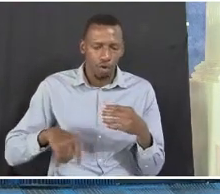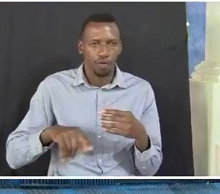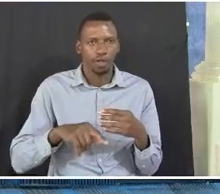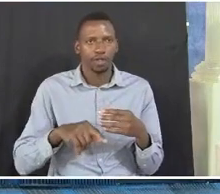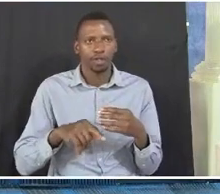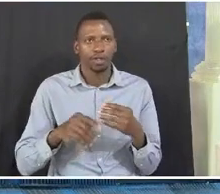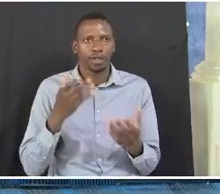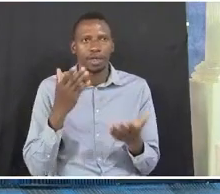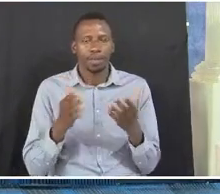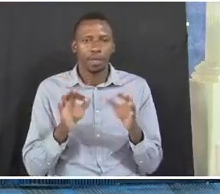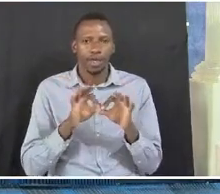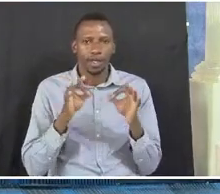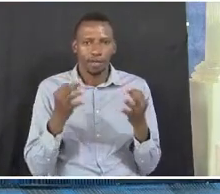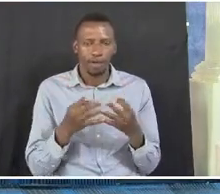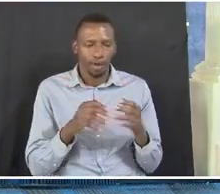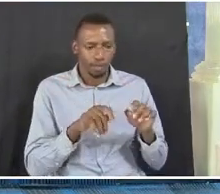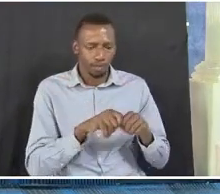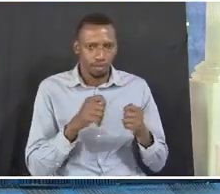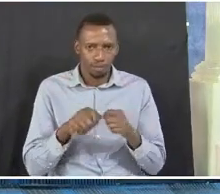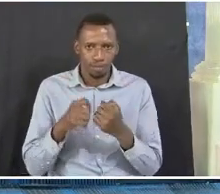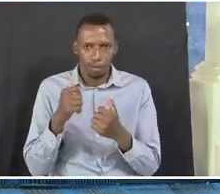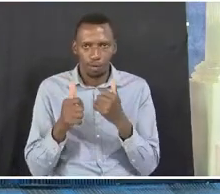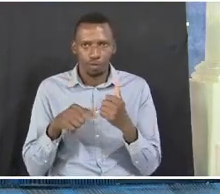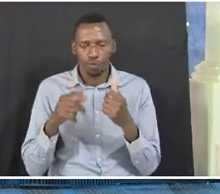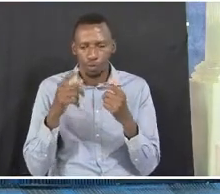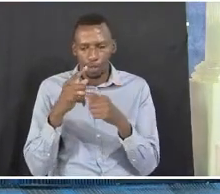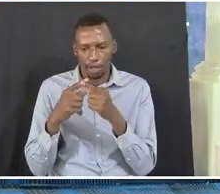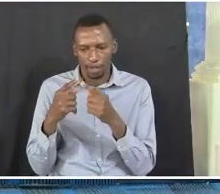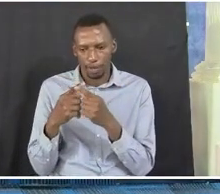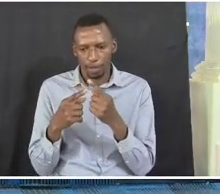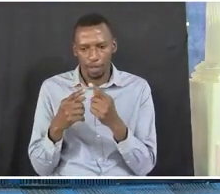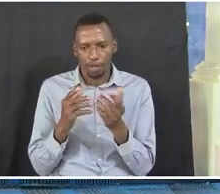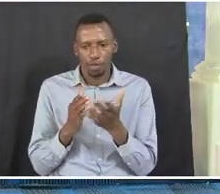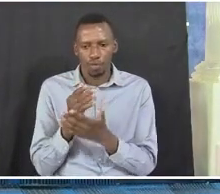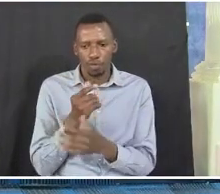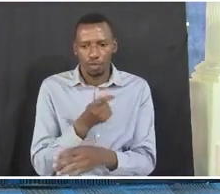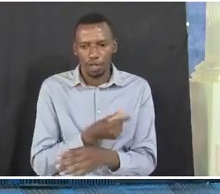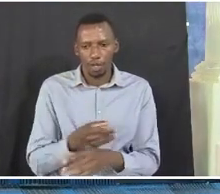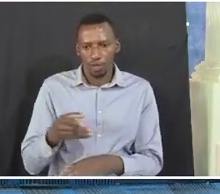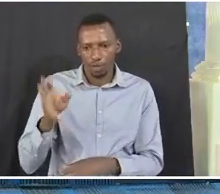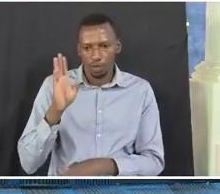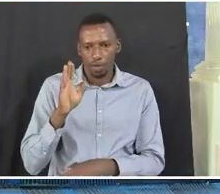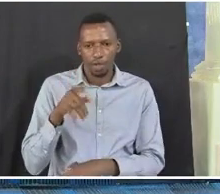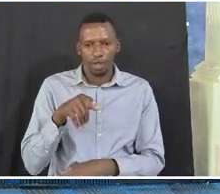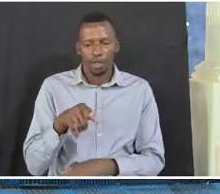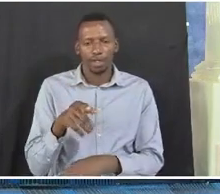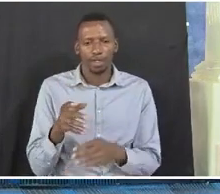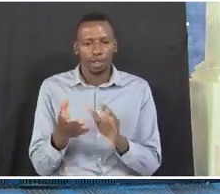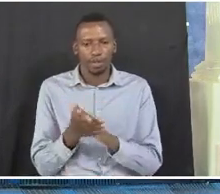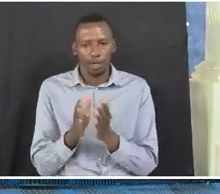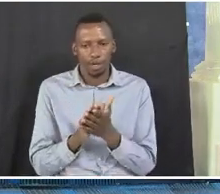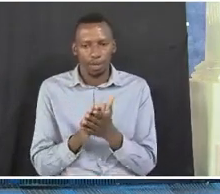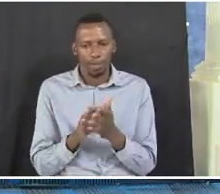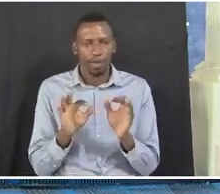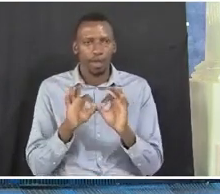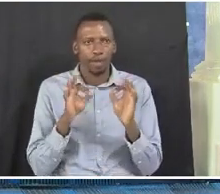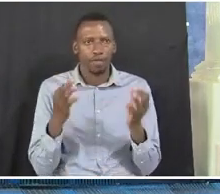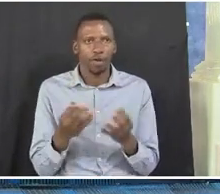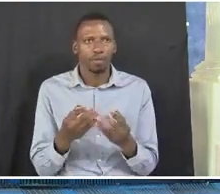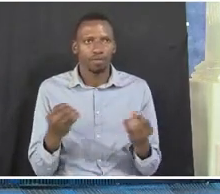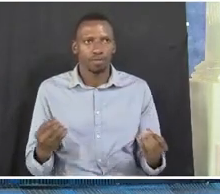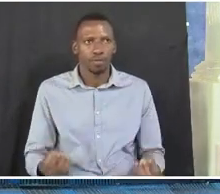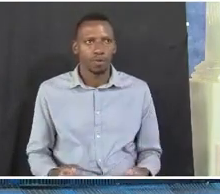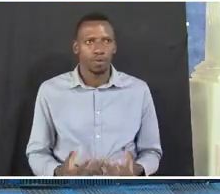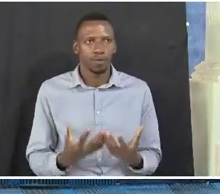that may the family brokenness we are experiencing by the grace of God be turned into family revival and the